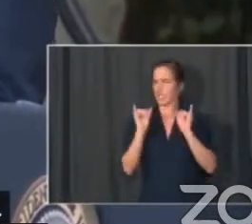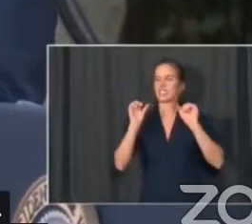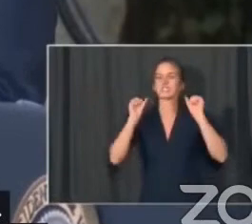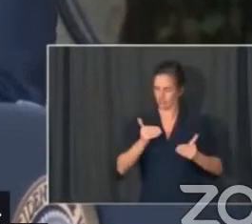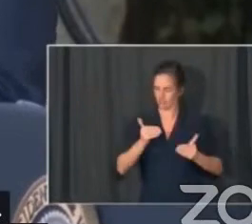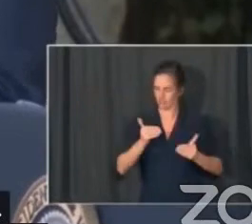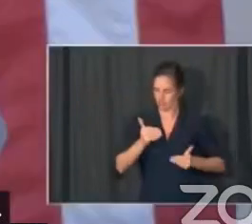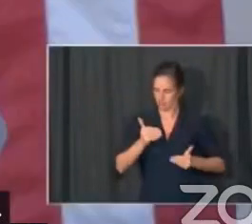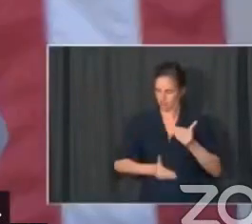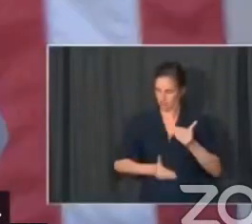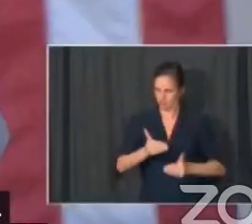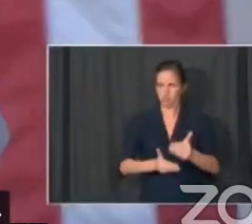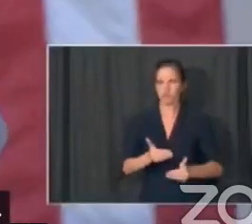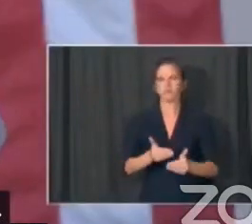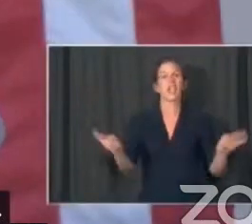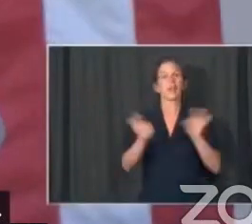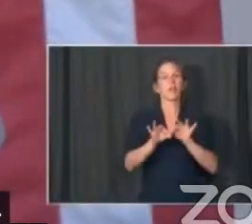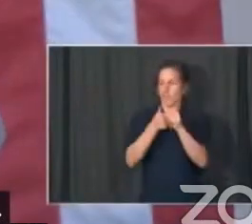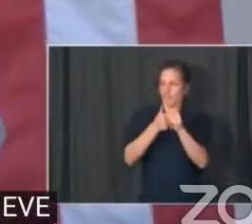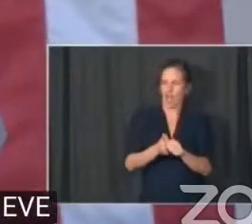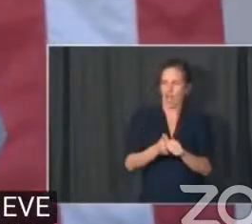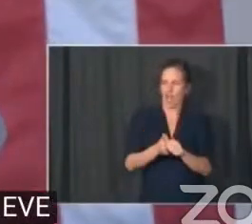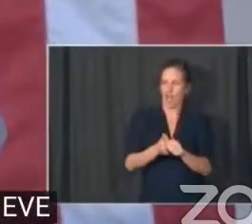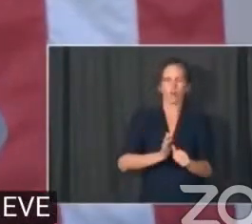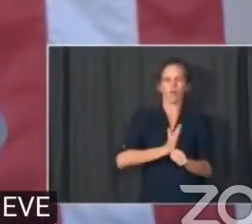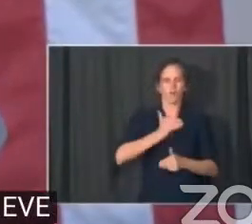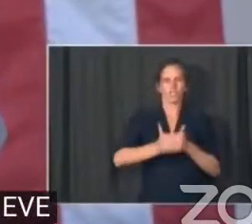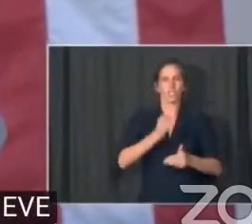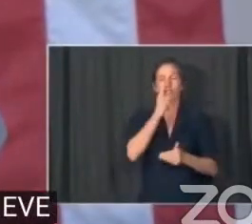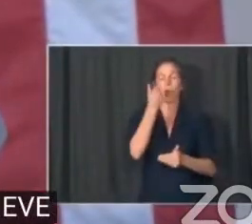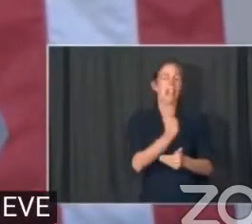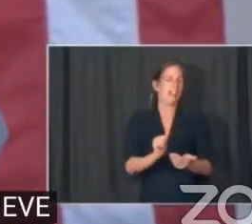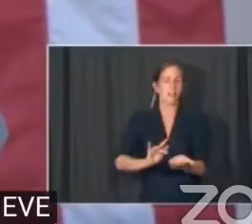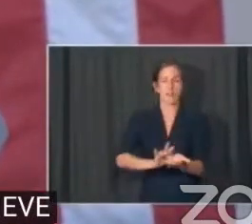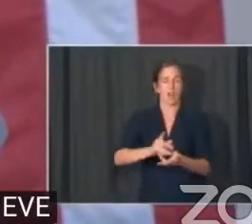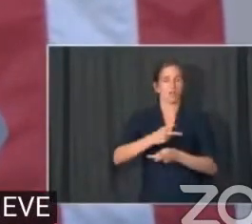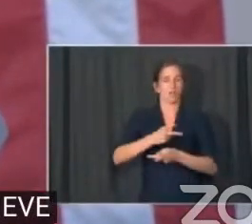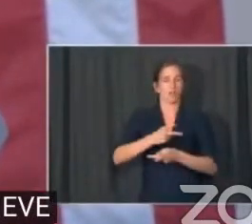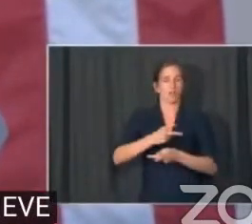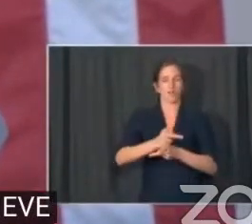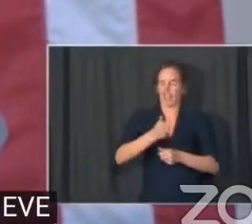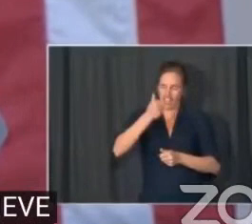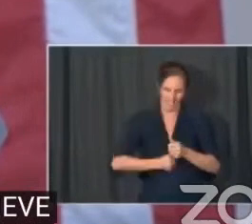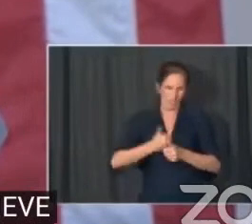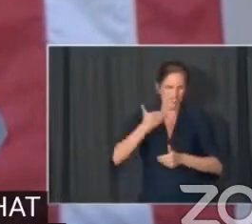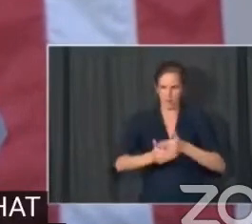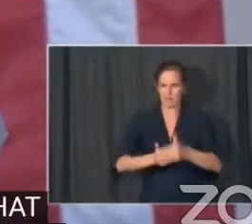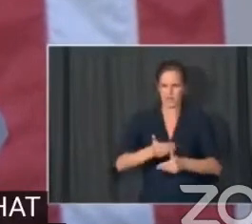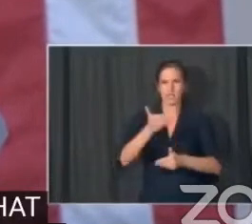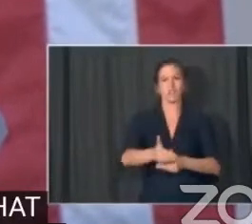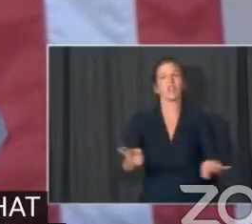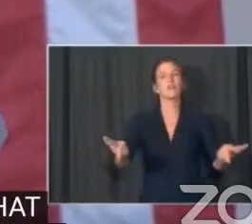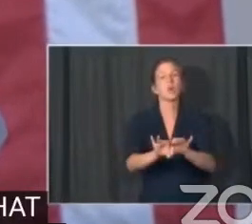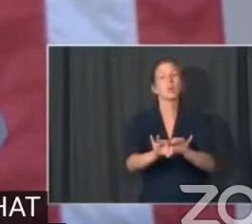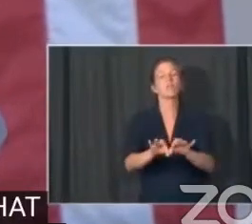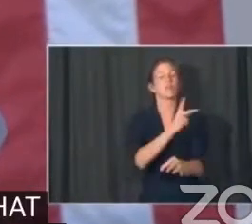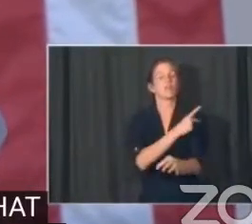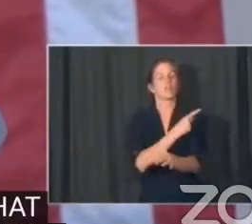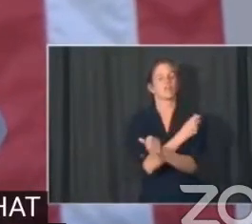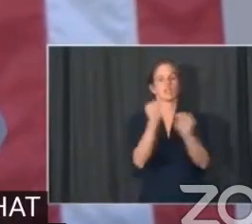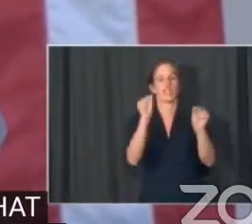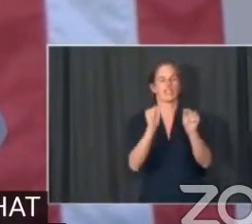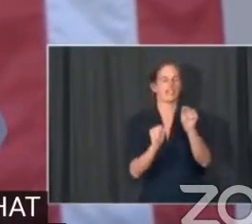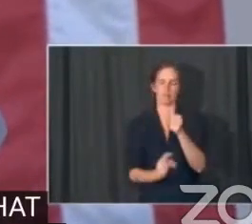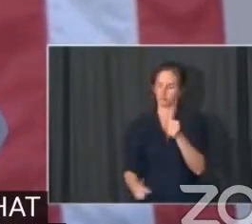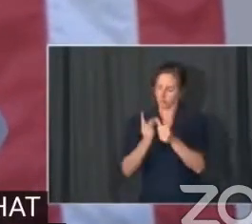salvando procedures vidas. that El Americans presidente nos ha expect from dado any medical product they take. At every lo que step, ha sido ensuring necesario patient safety has been our top priority. para poder This